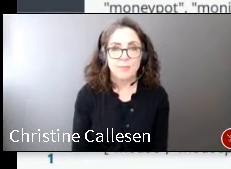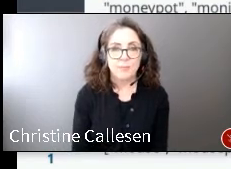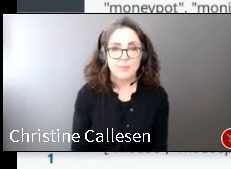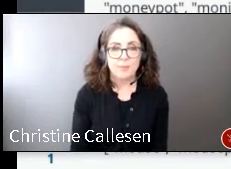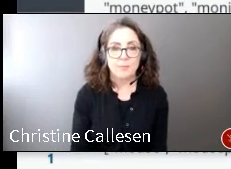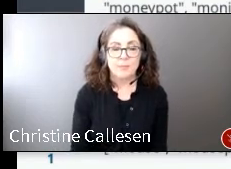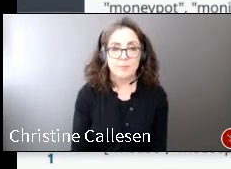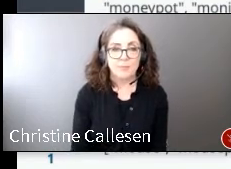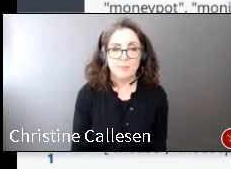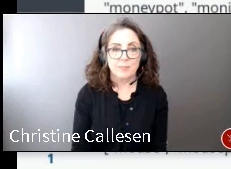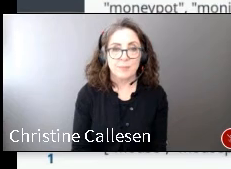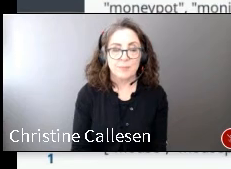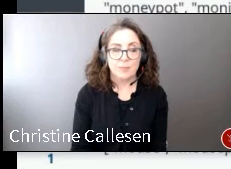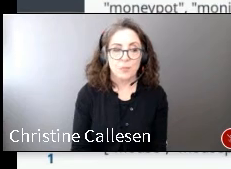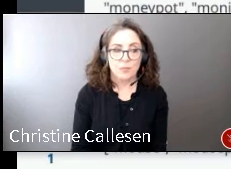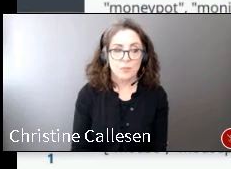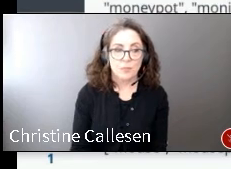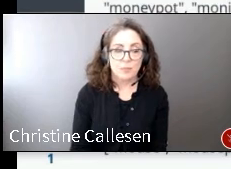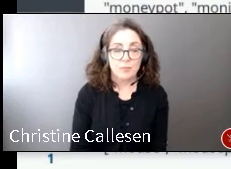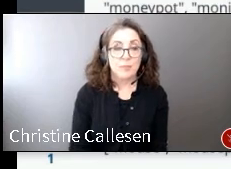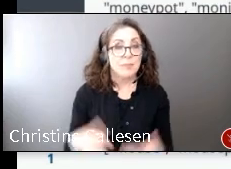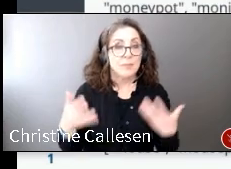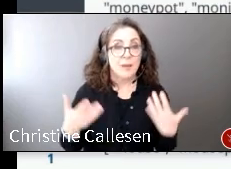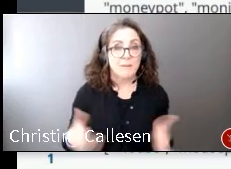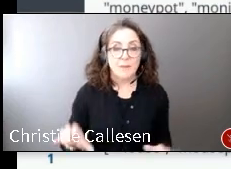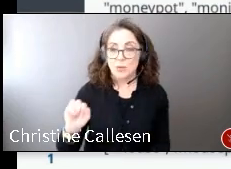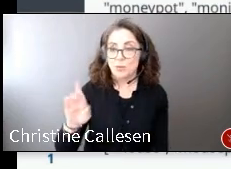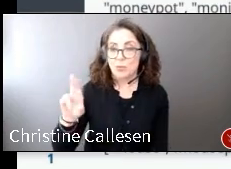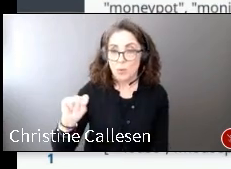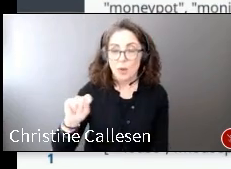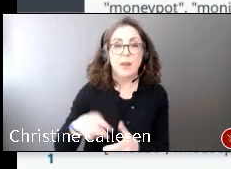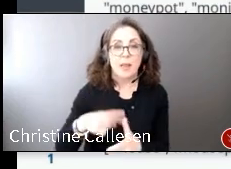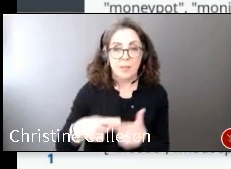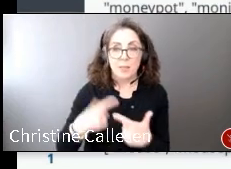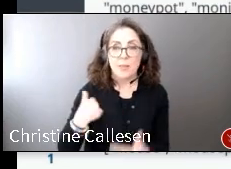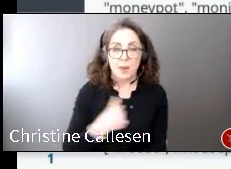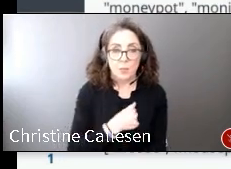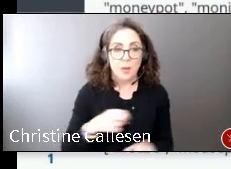Okay, so after the sort, we can say that